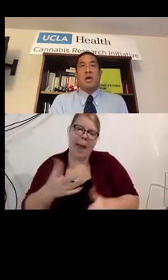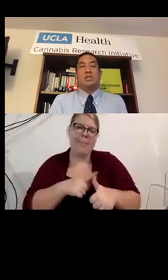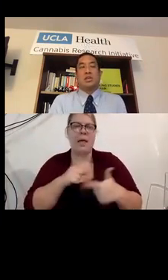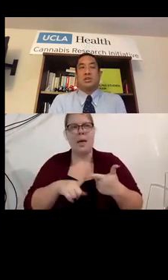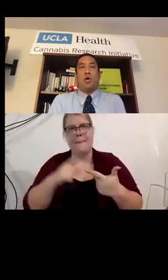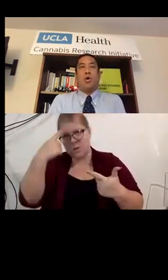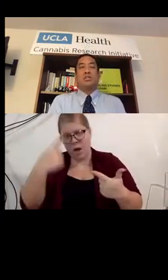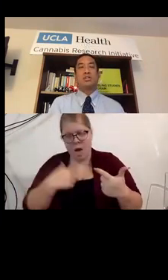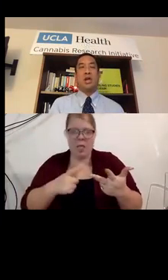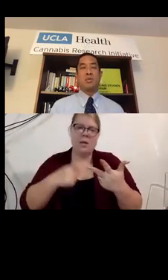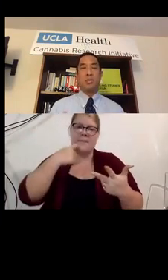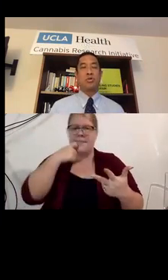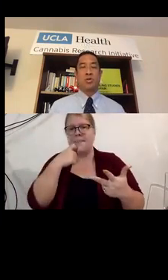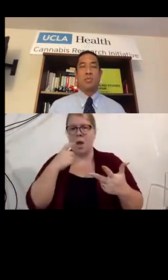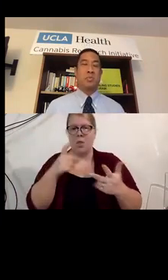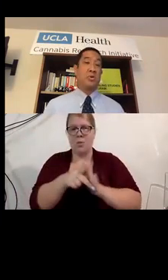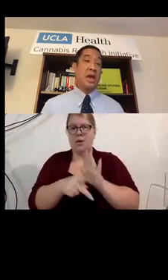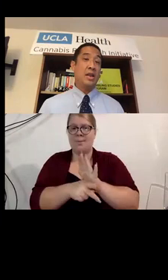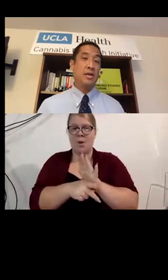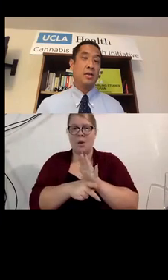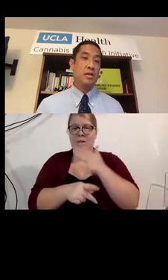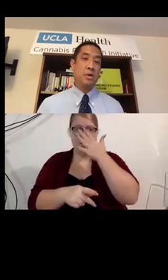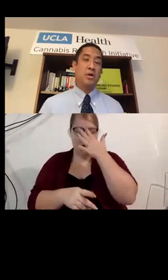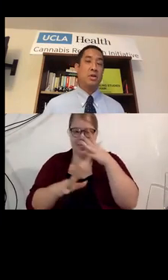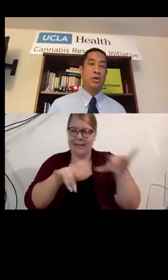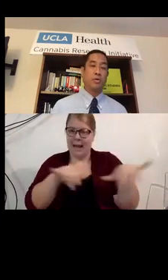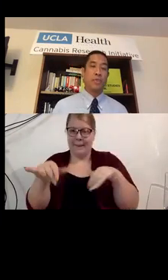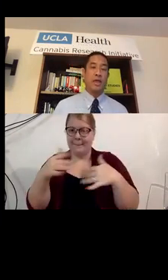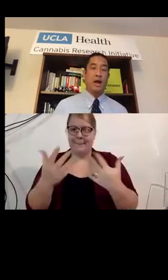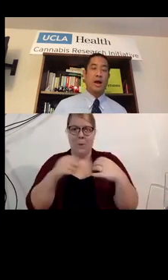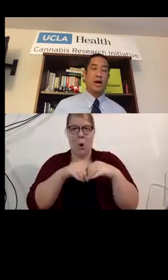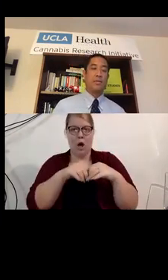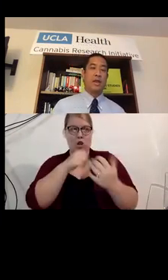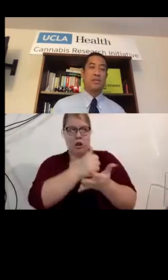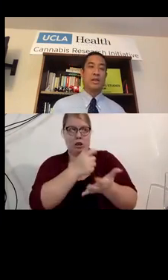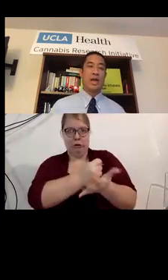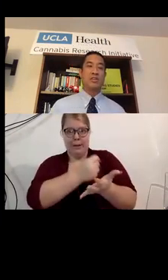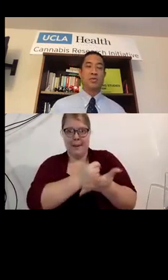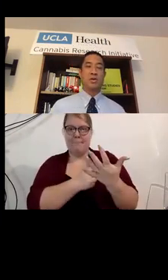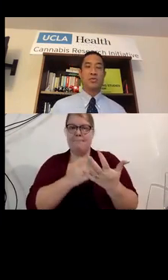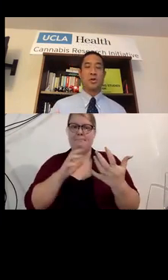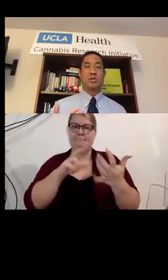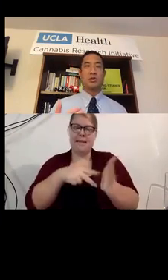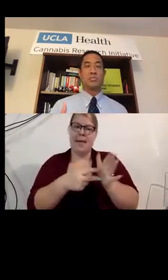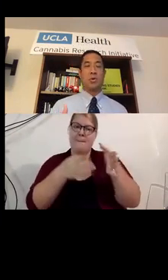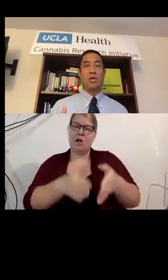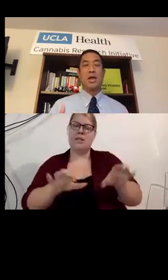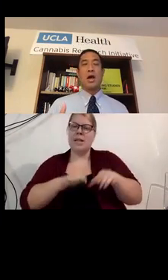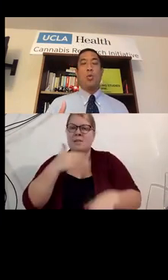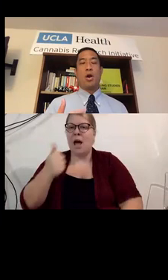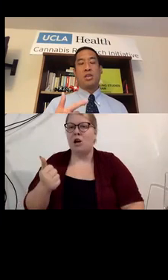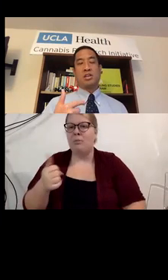are amazing. They're always the same. The more treatment people get, the better they do. And I think that's really where it's